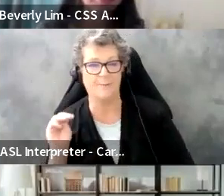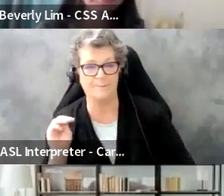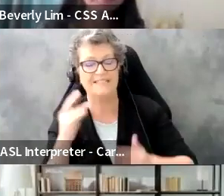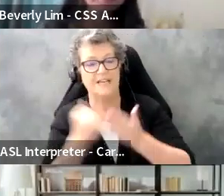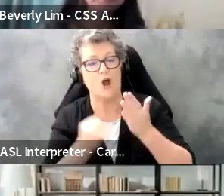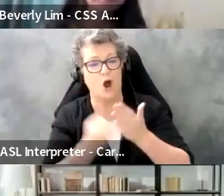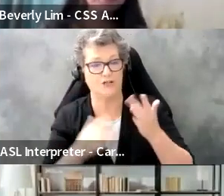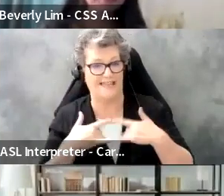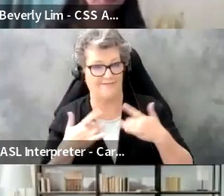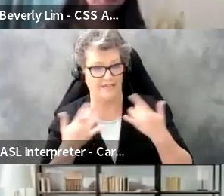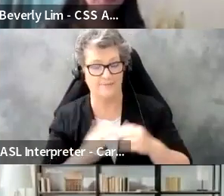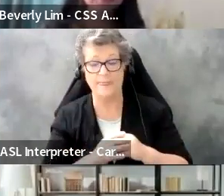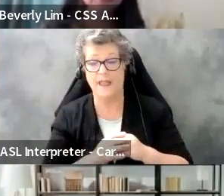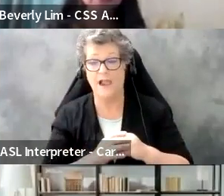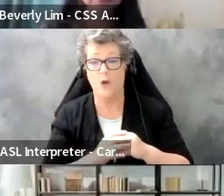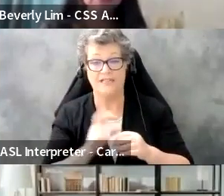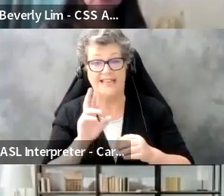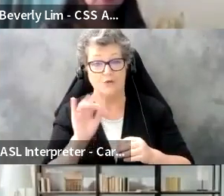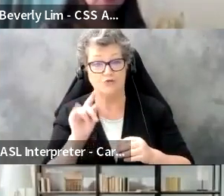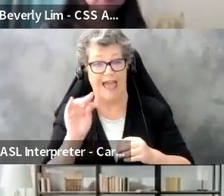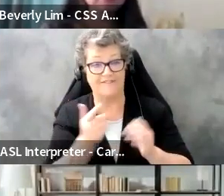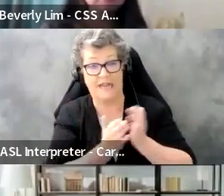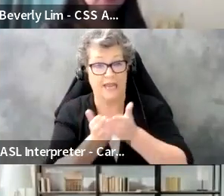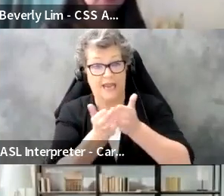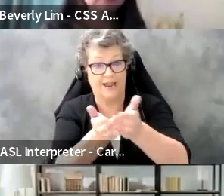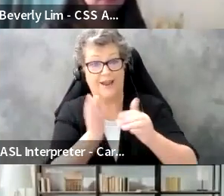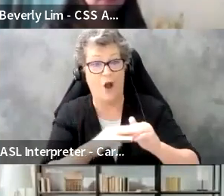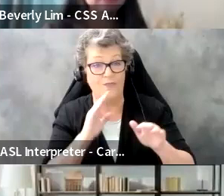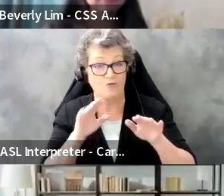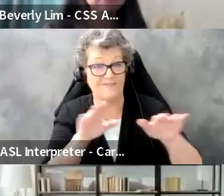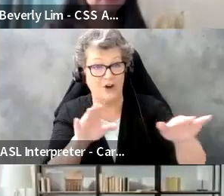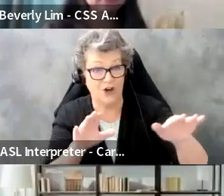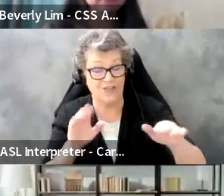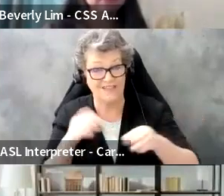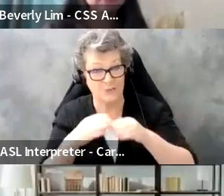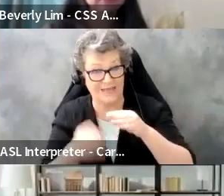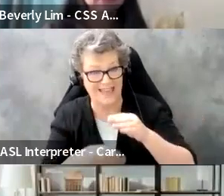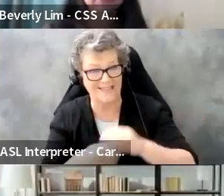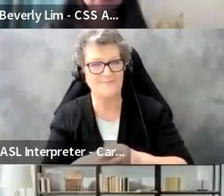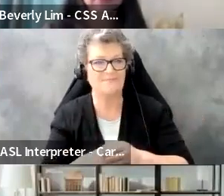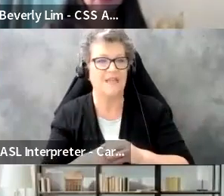got rafting this weekend. We're taking a group rafting on the river. Nice. Coming up.